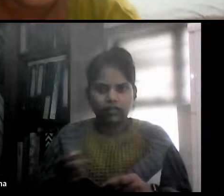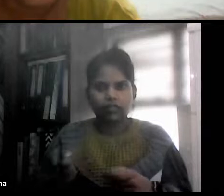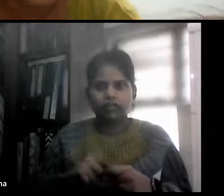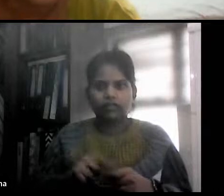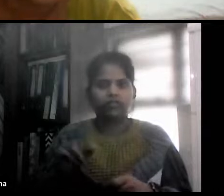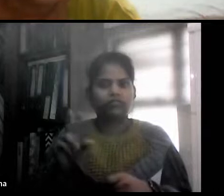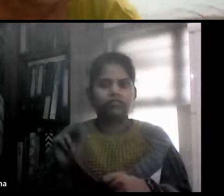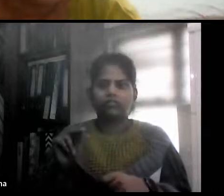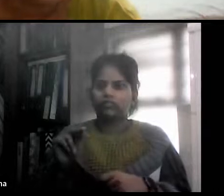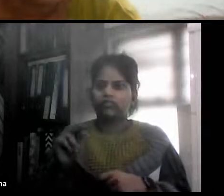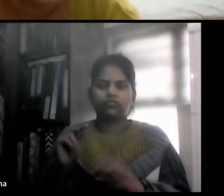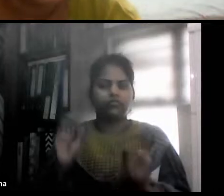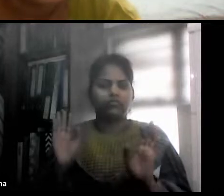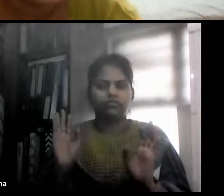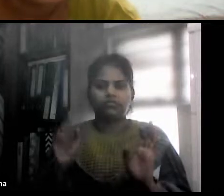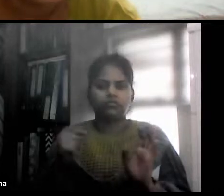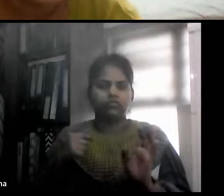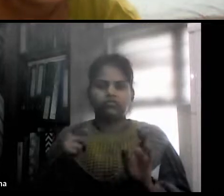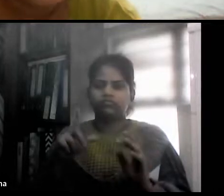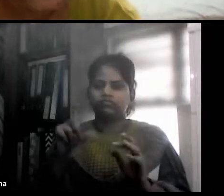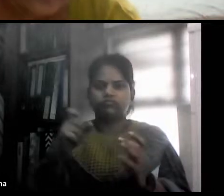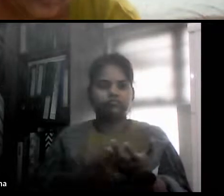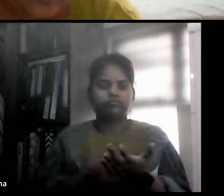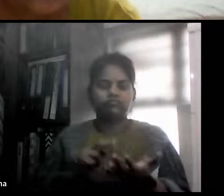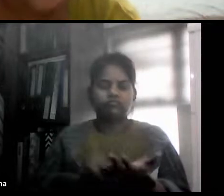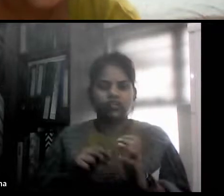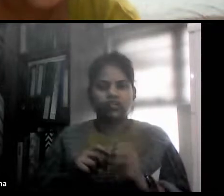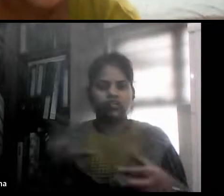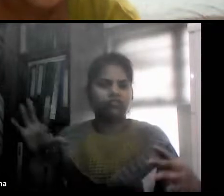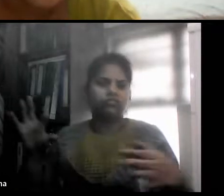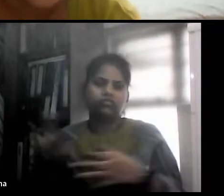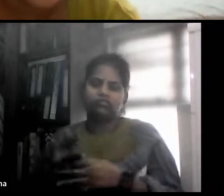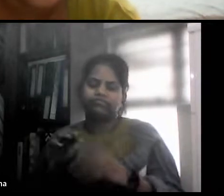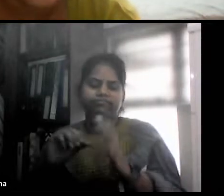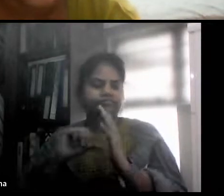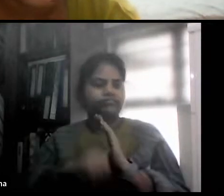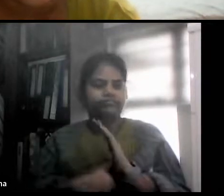No, unfortunately, we've not been able to contact her. She's